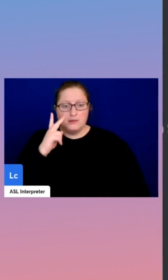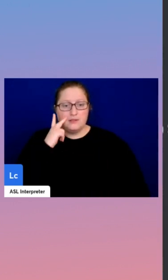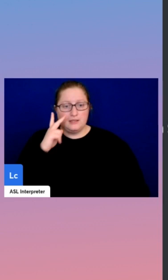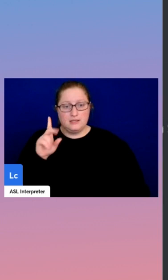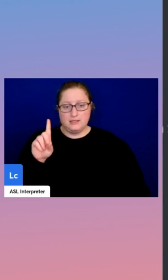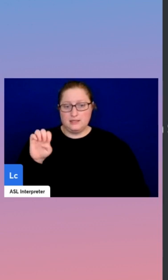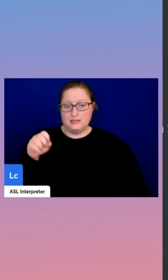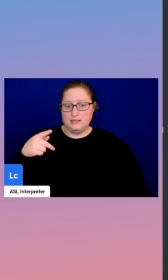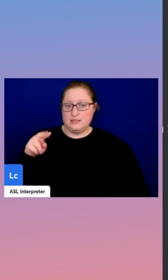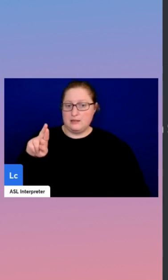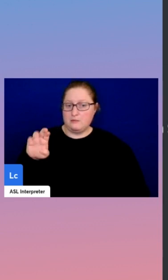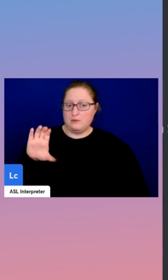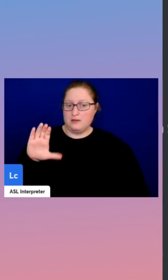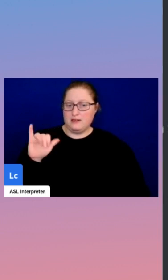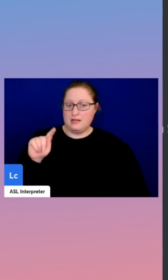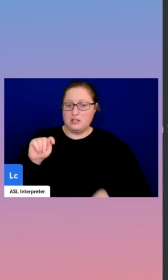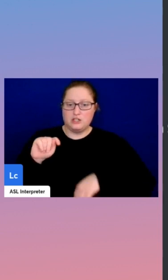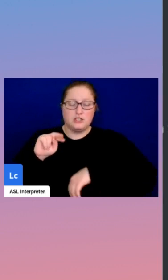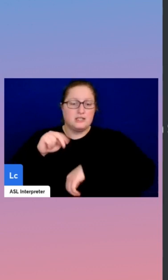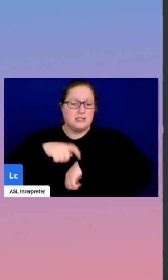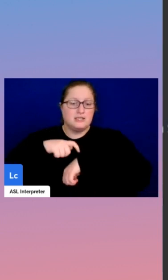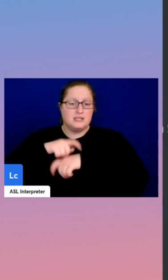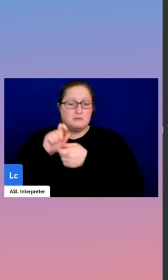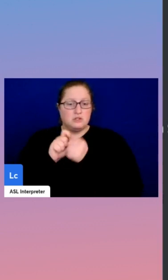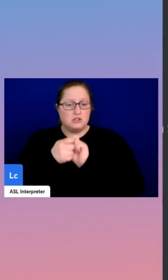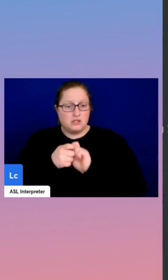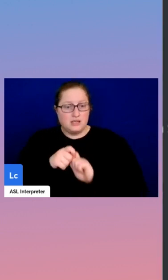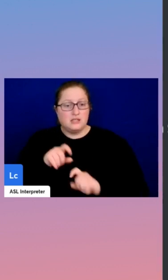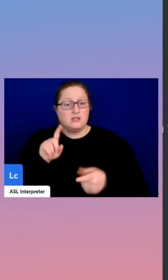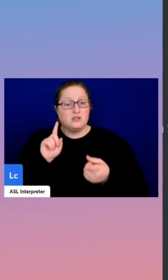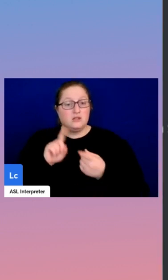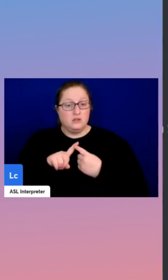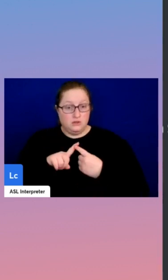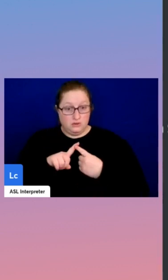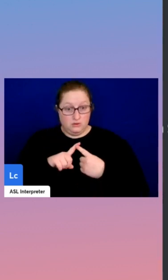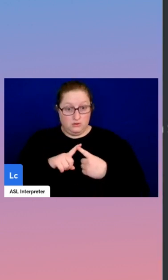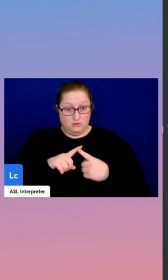deprecation time has changed from 13th of June 2025 to